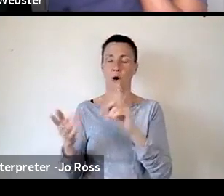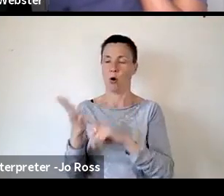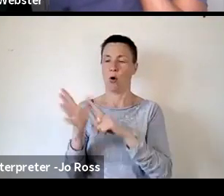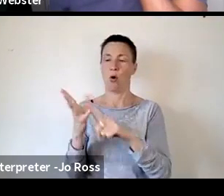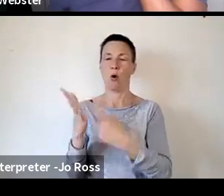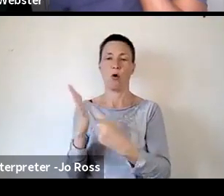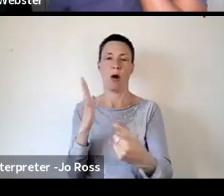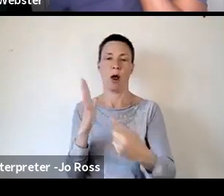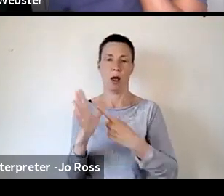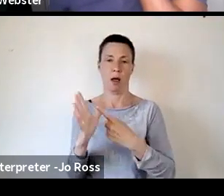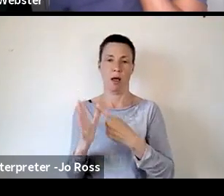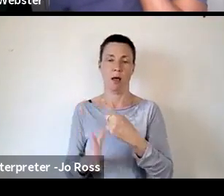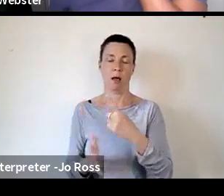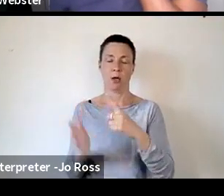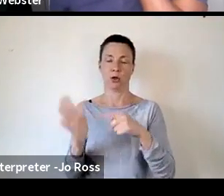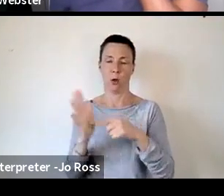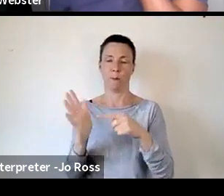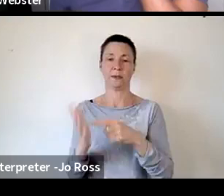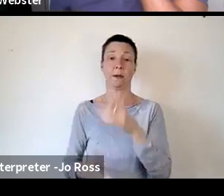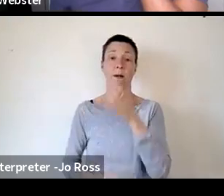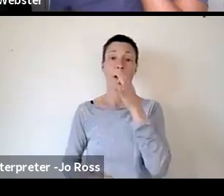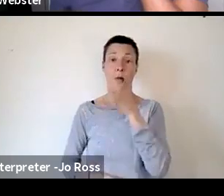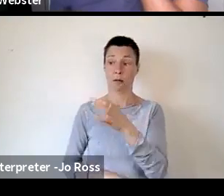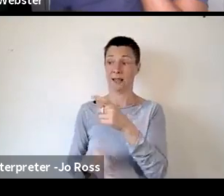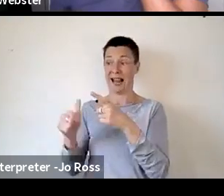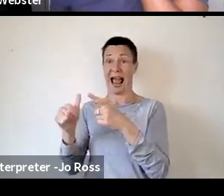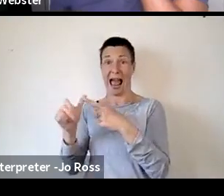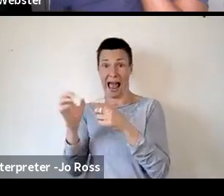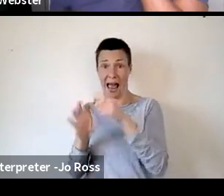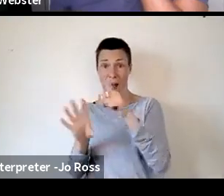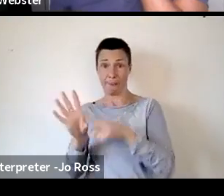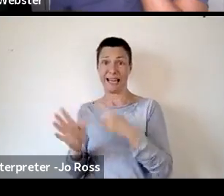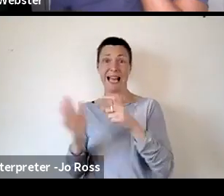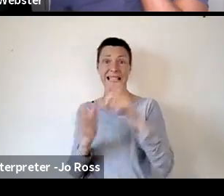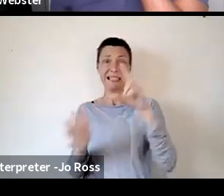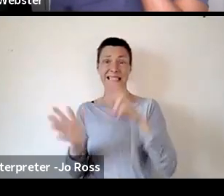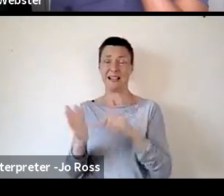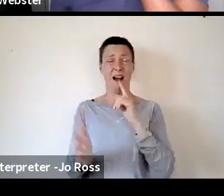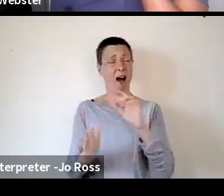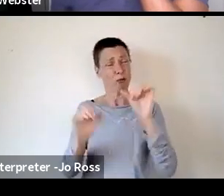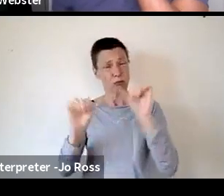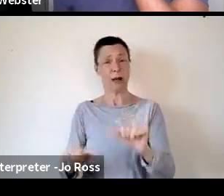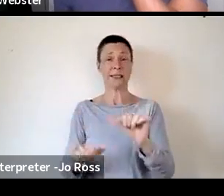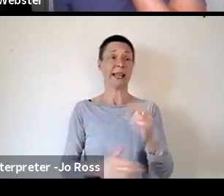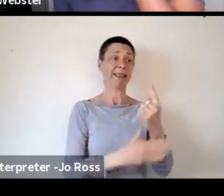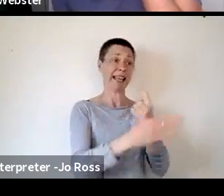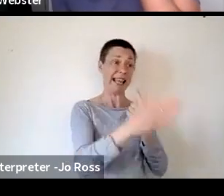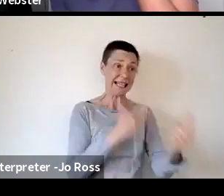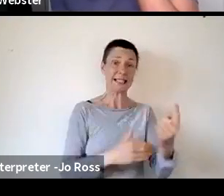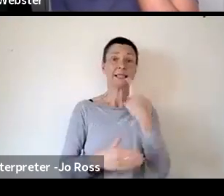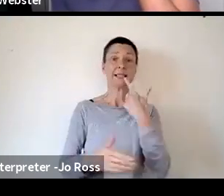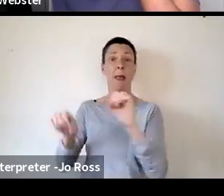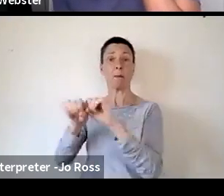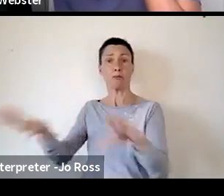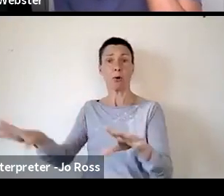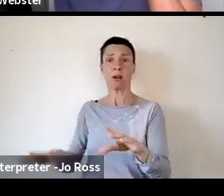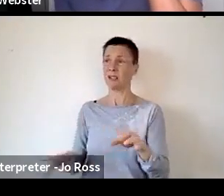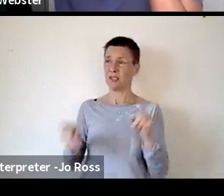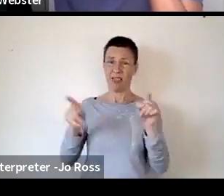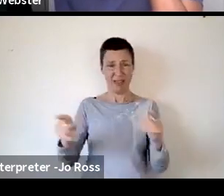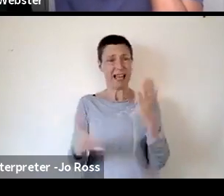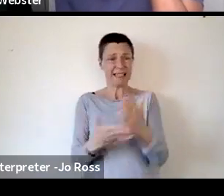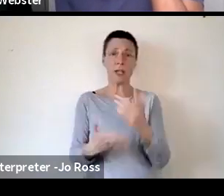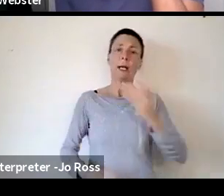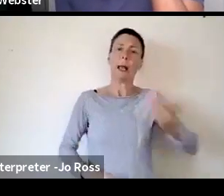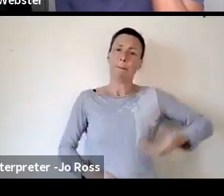Laura. Laura Thompson says, I think Abby and Dean have hit the nail on the head. Indies and broadcasters are businesses first, but